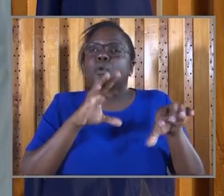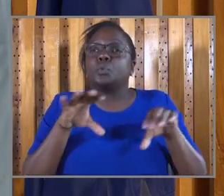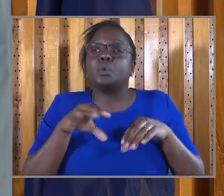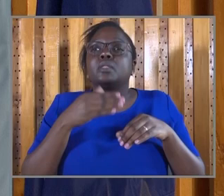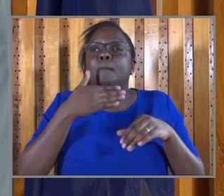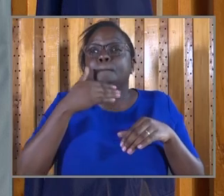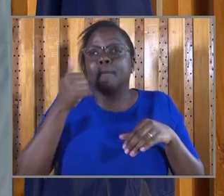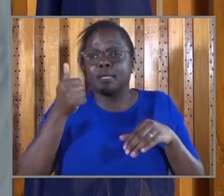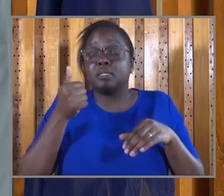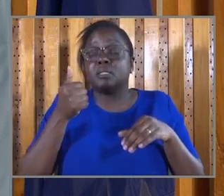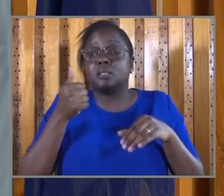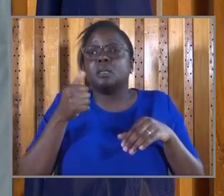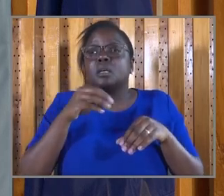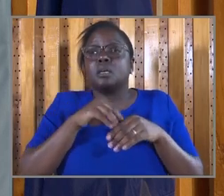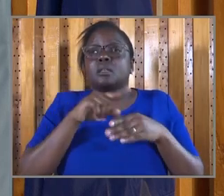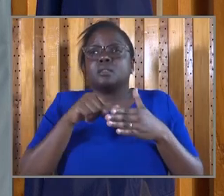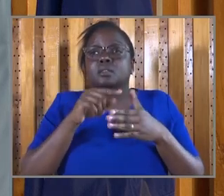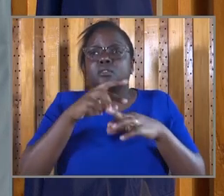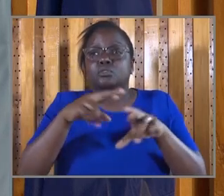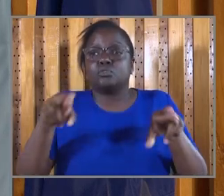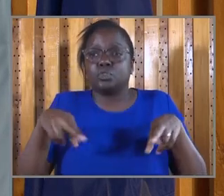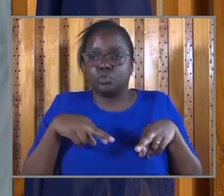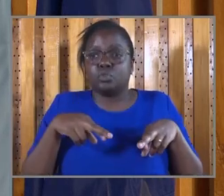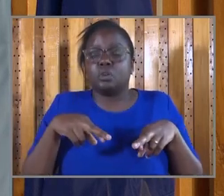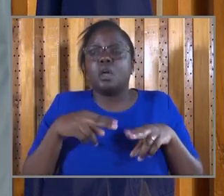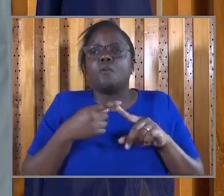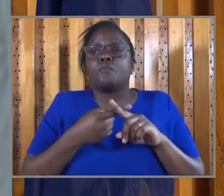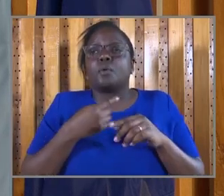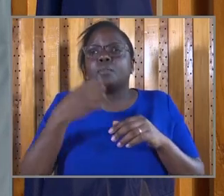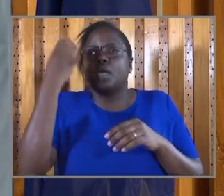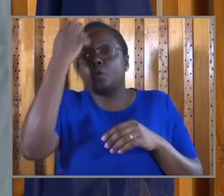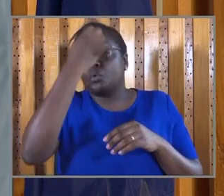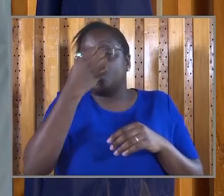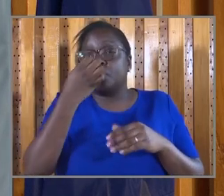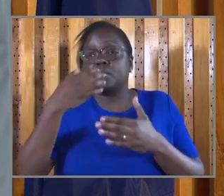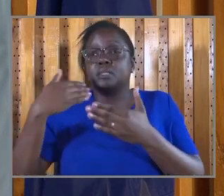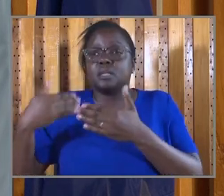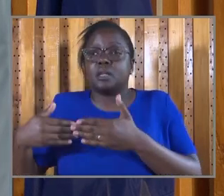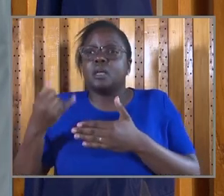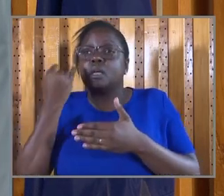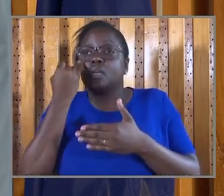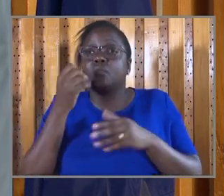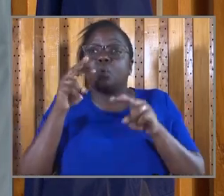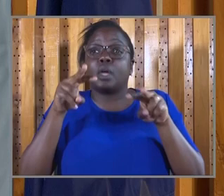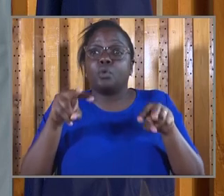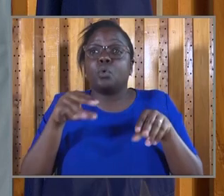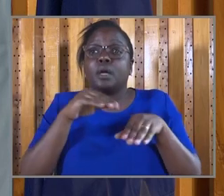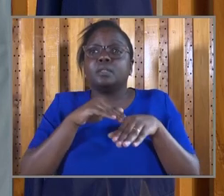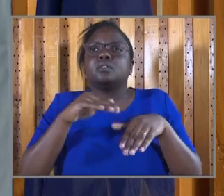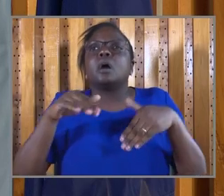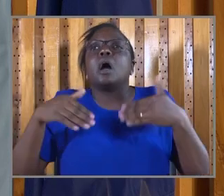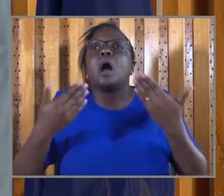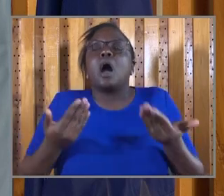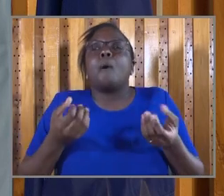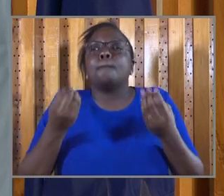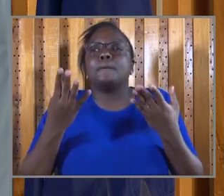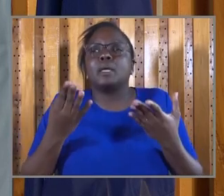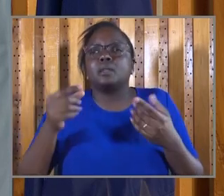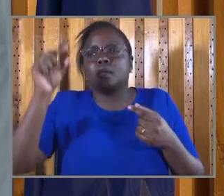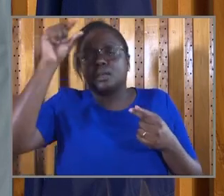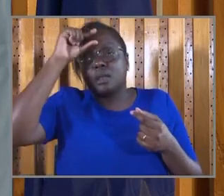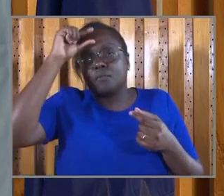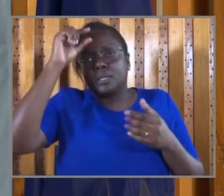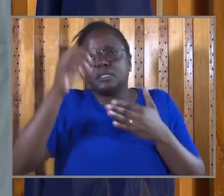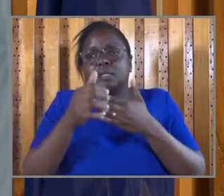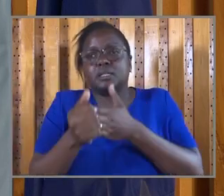testimony to that friendship and that commitment from the European side is if you would look into how many government